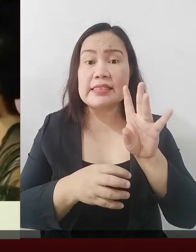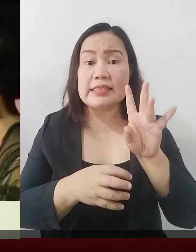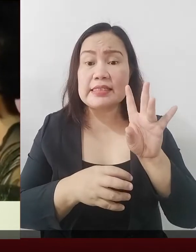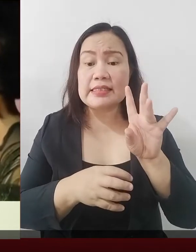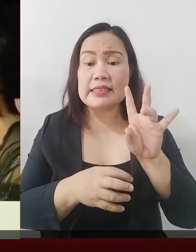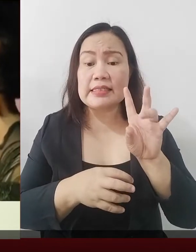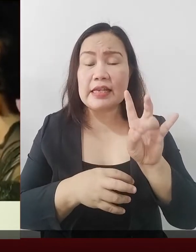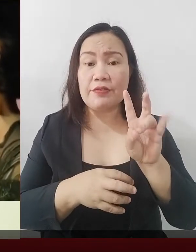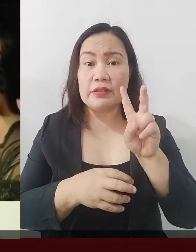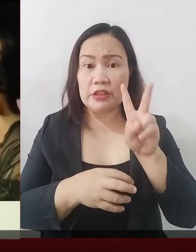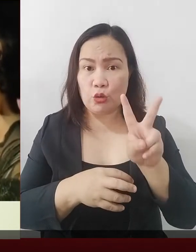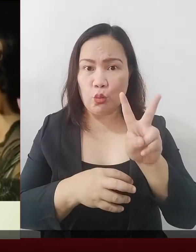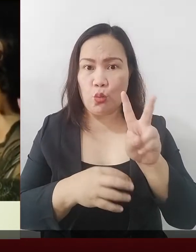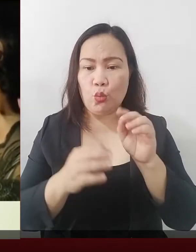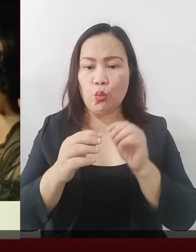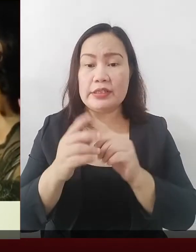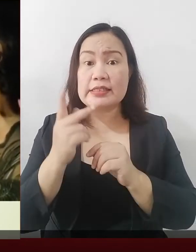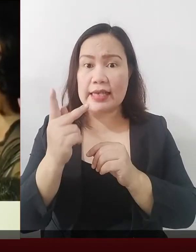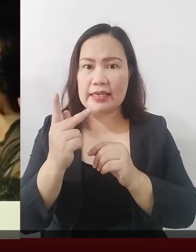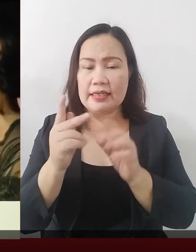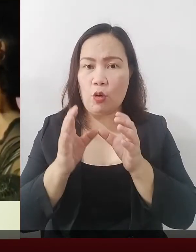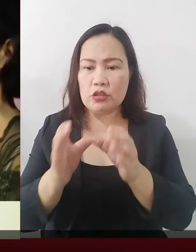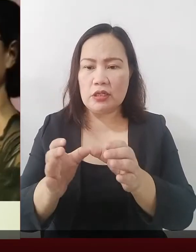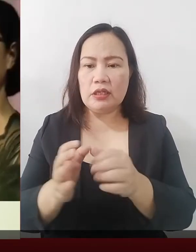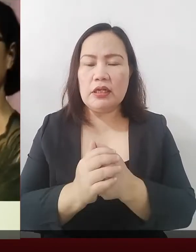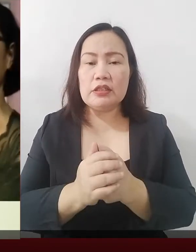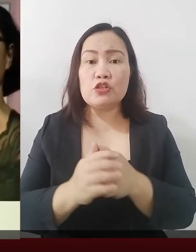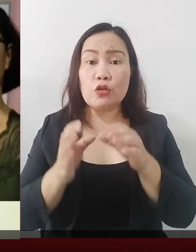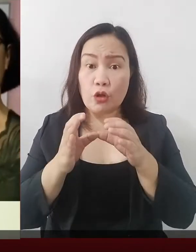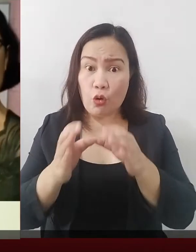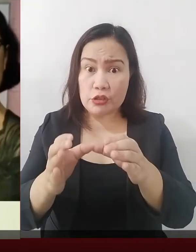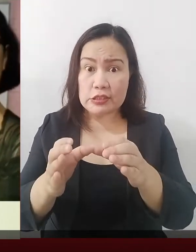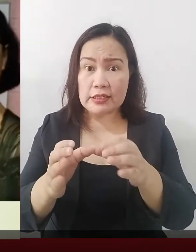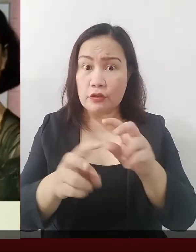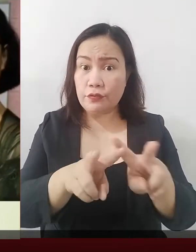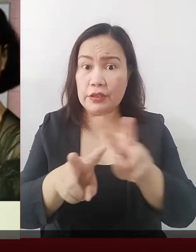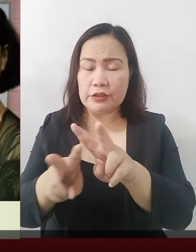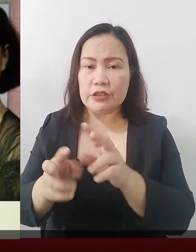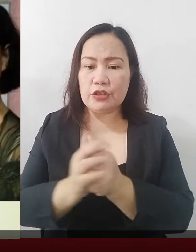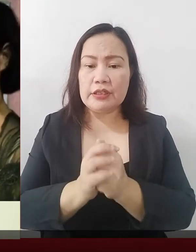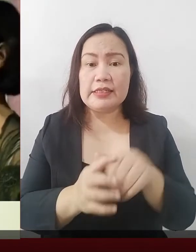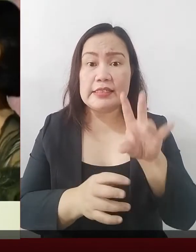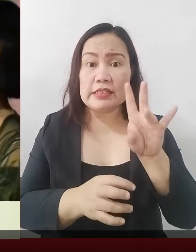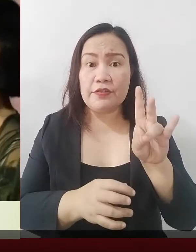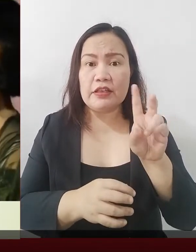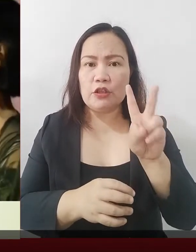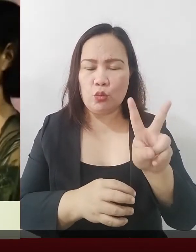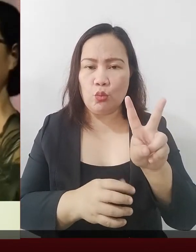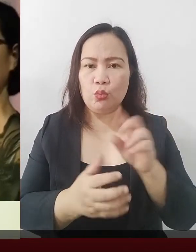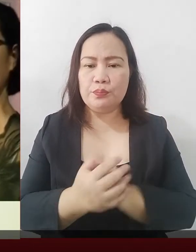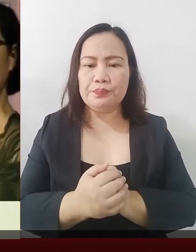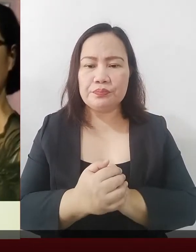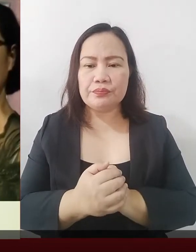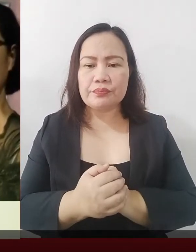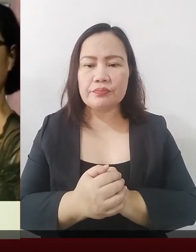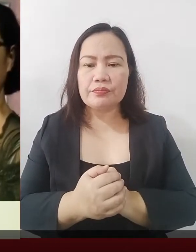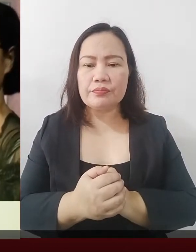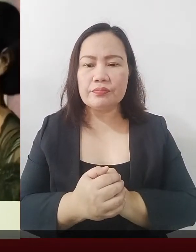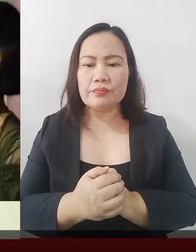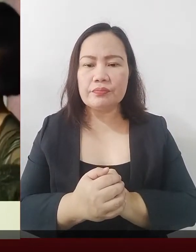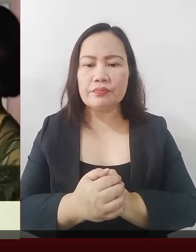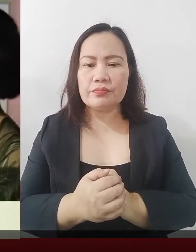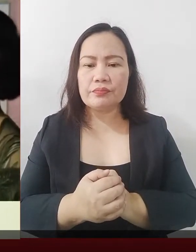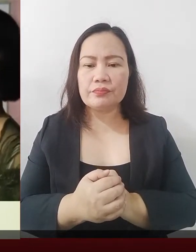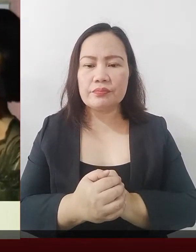equals 72. So therefore, the constant of variation is 72.